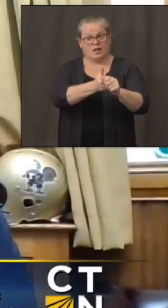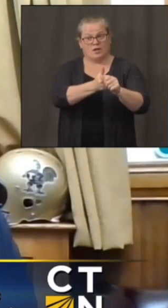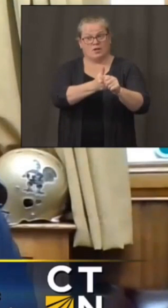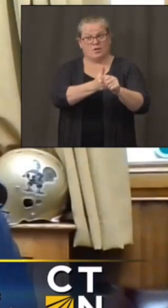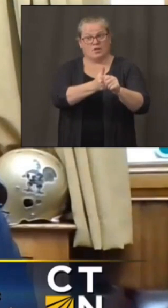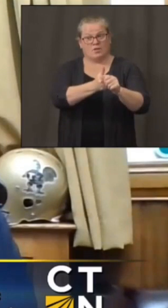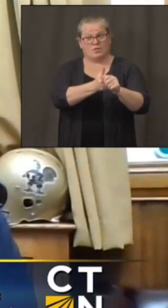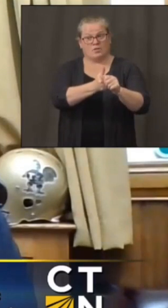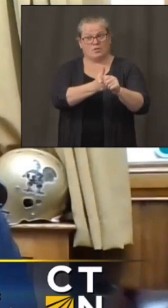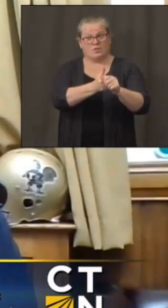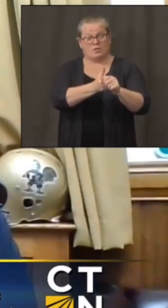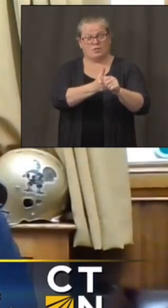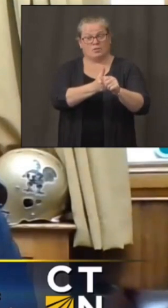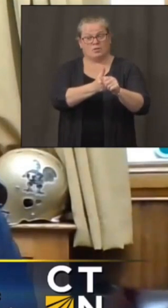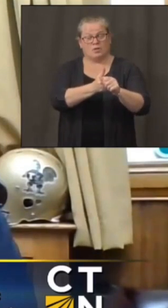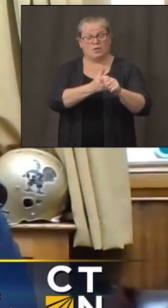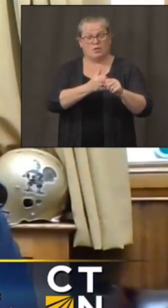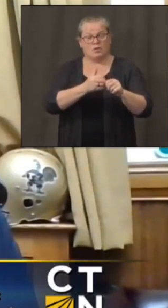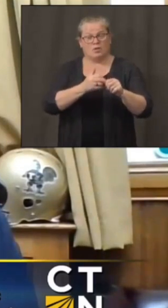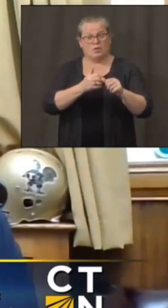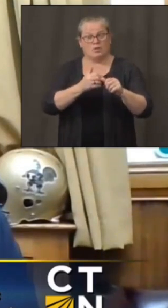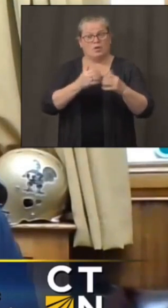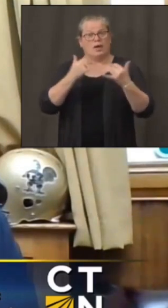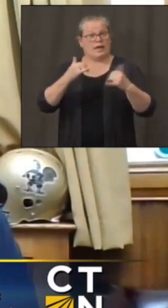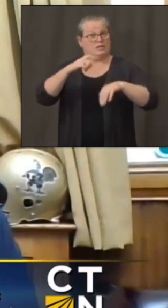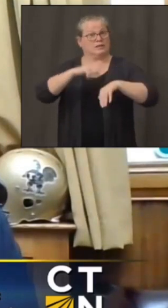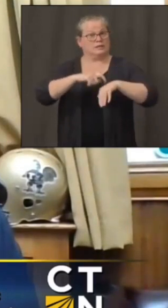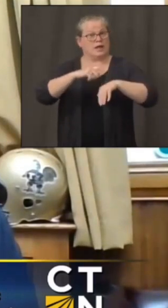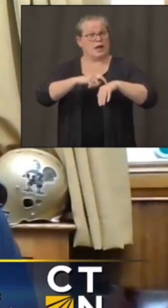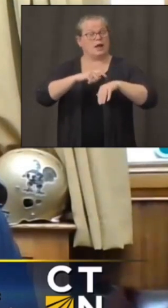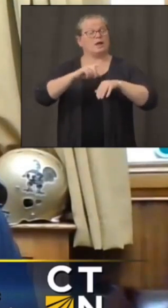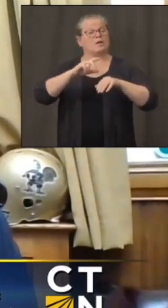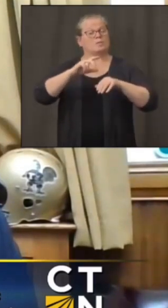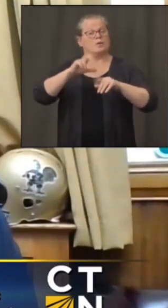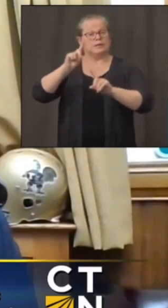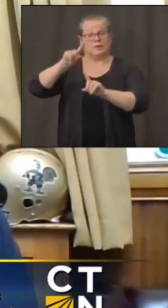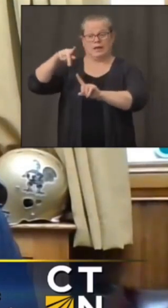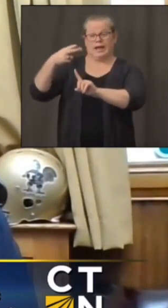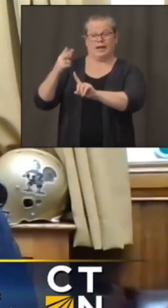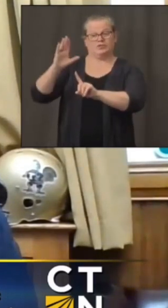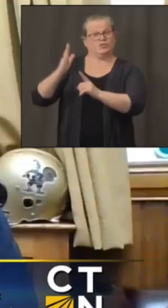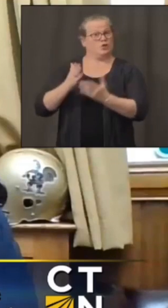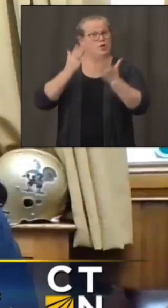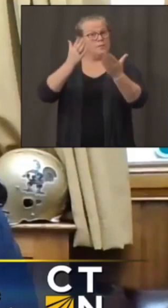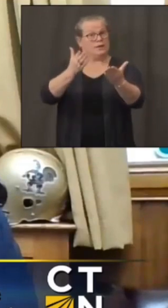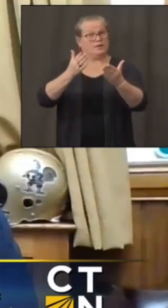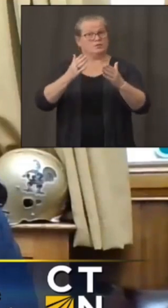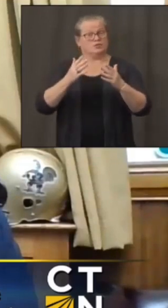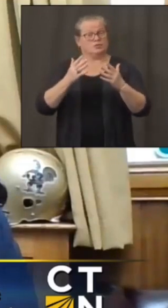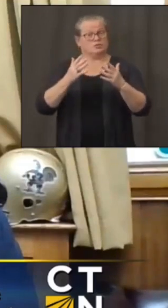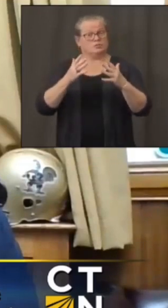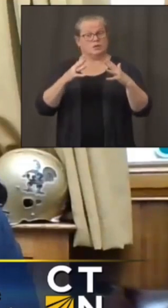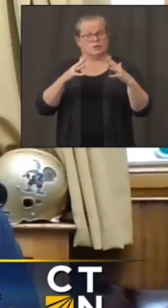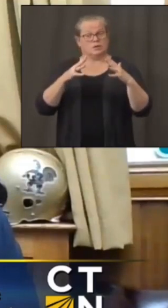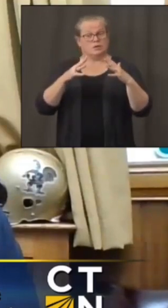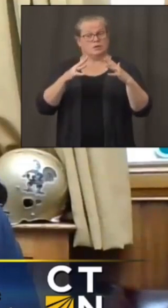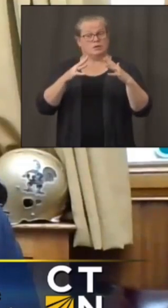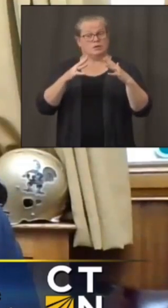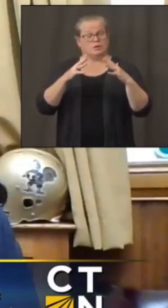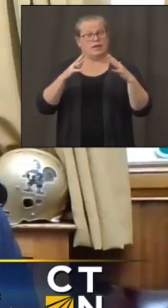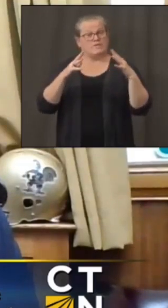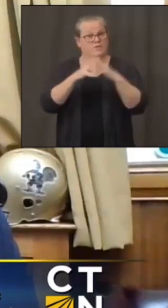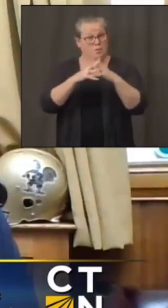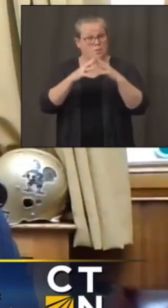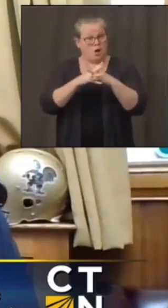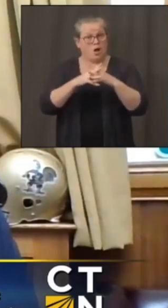it. But at this time, the recommendation of the department is that football in the 11-11